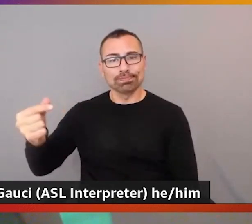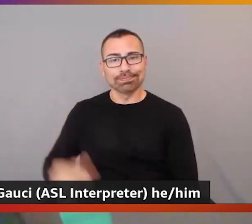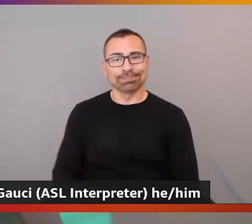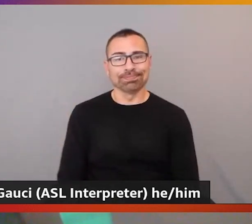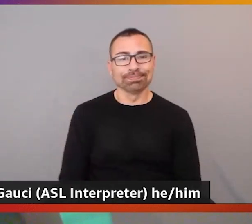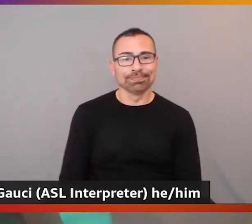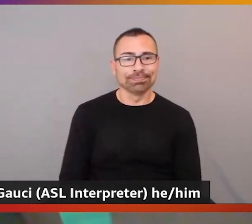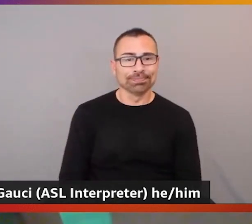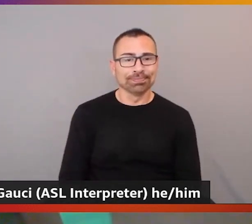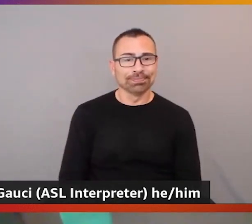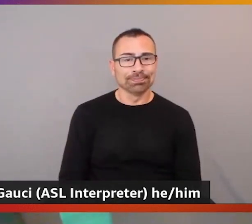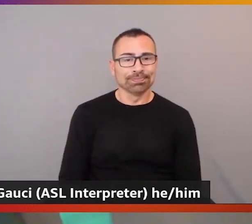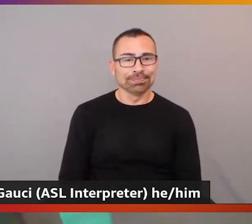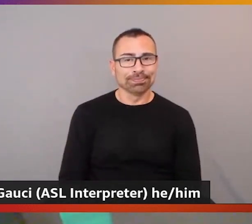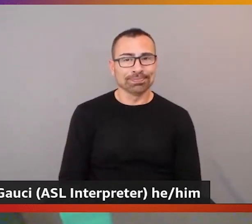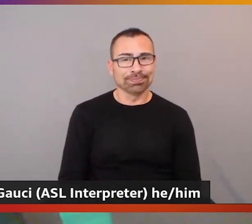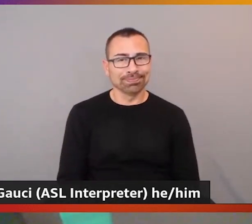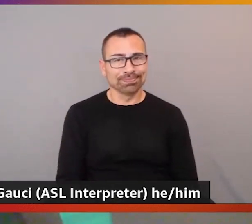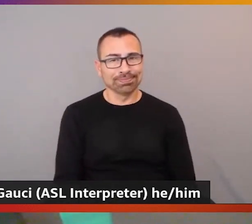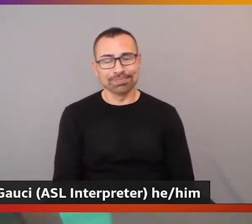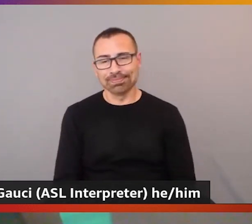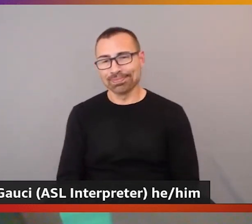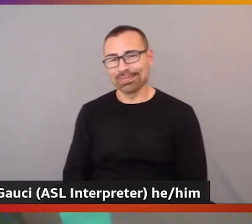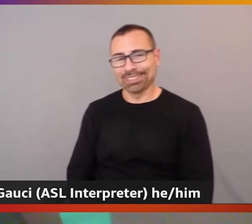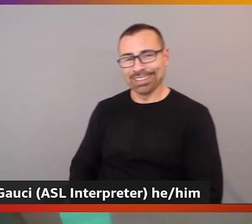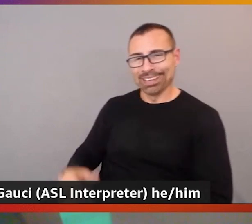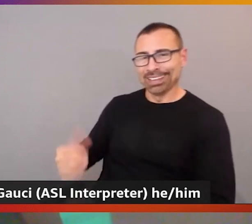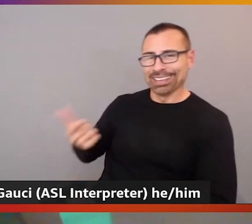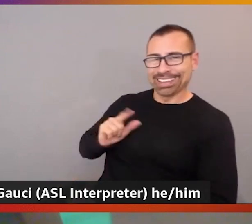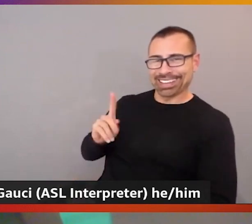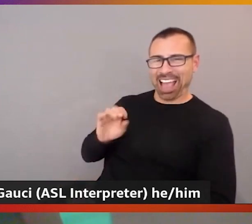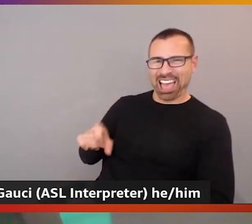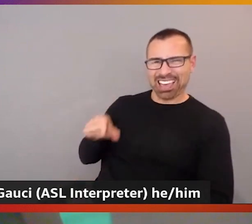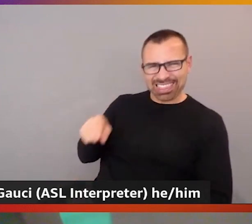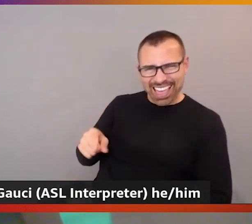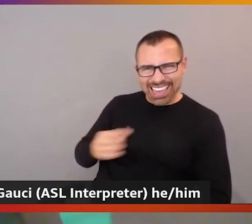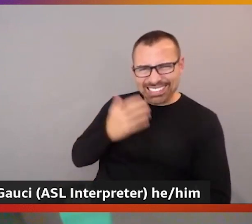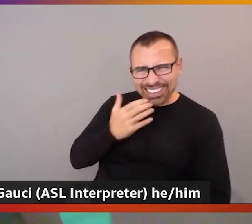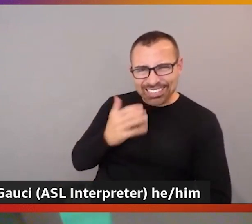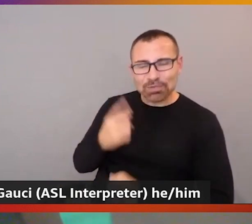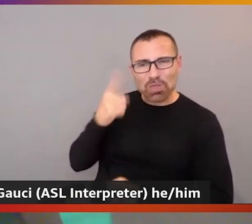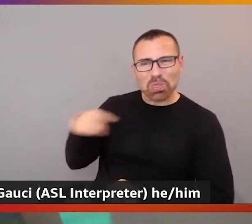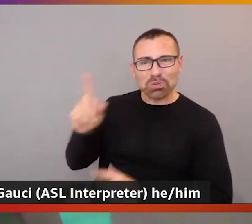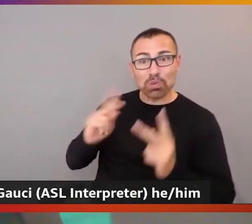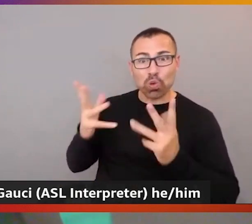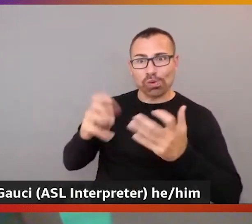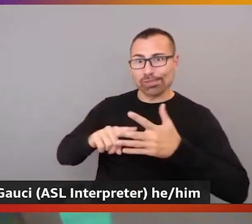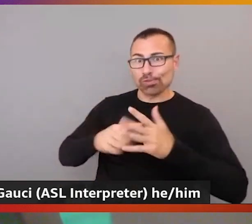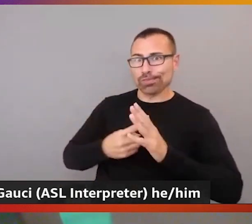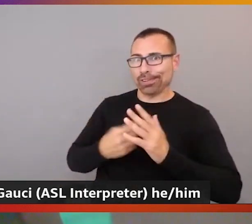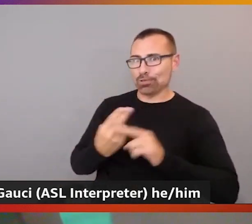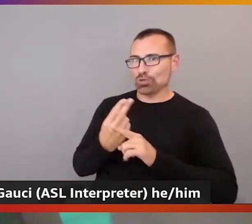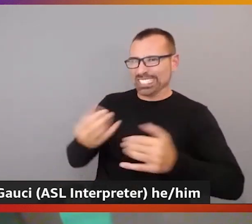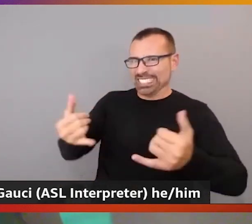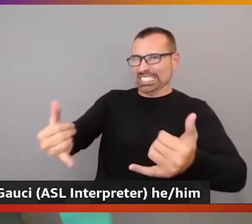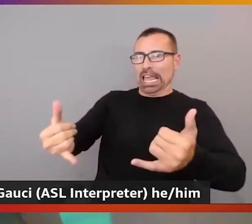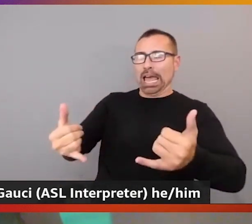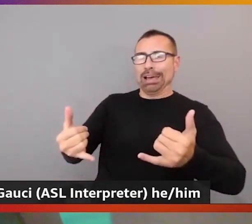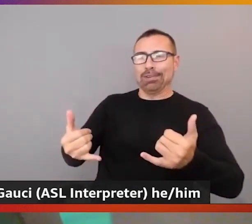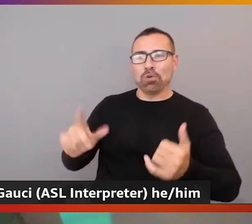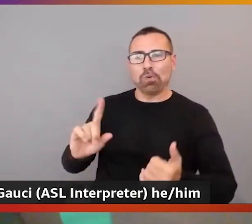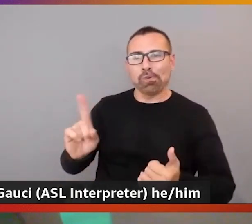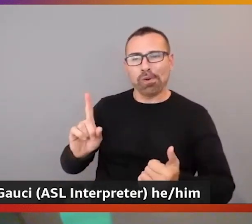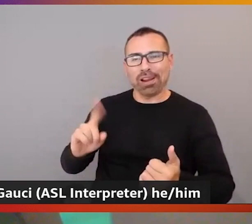That is awesome. Yeah. So for those that want to get started using this, where can they start? Are there